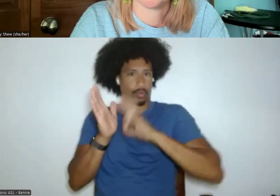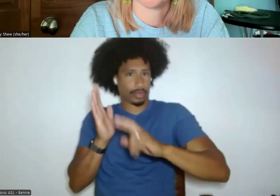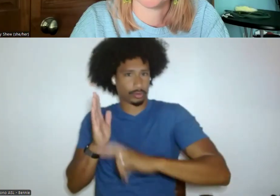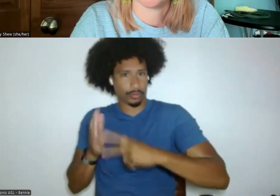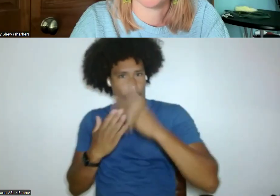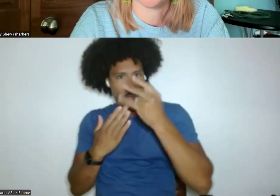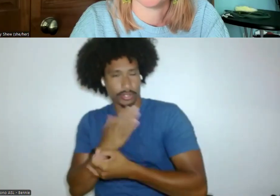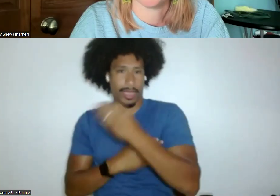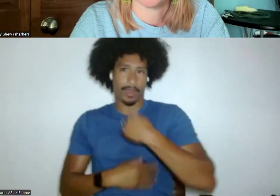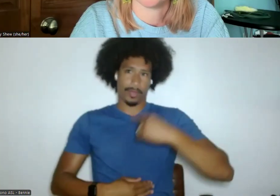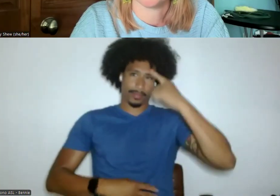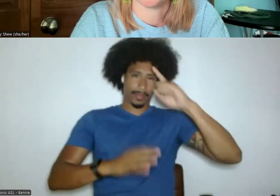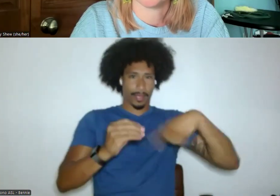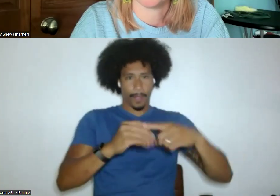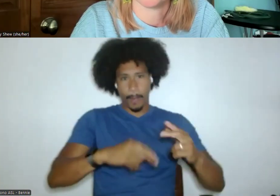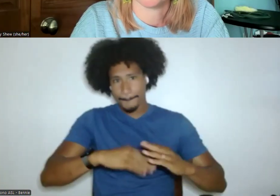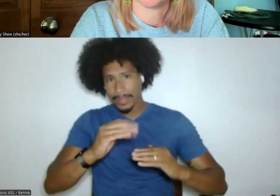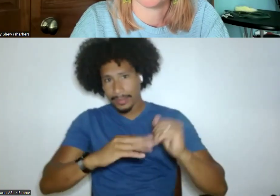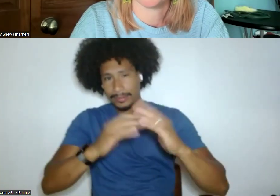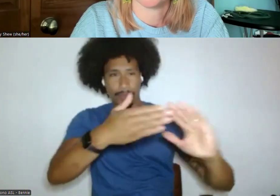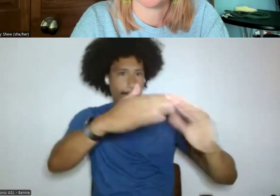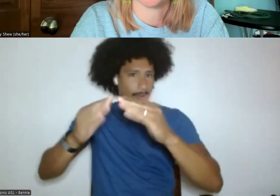and all of the work.